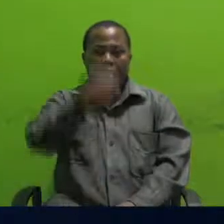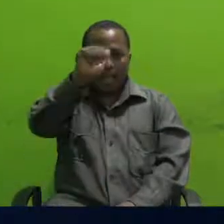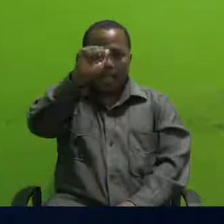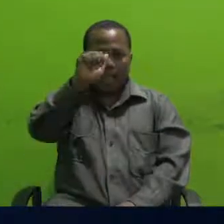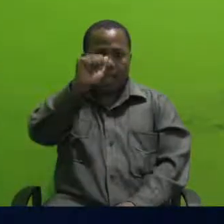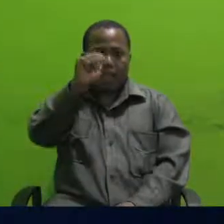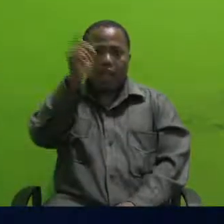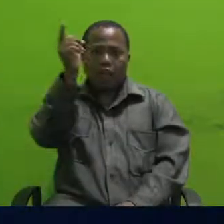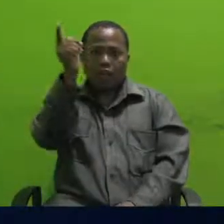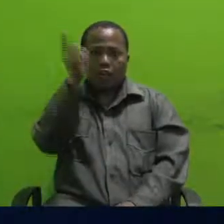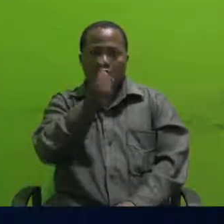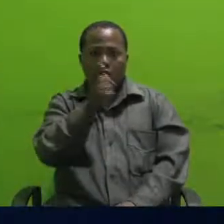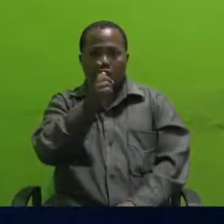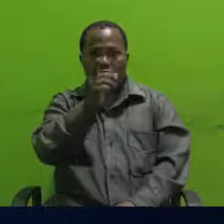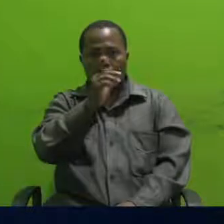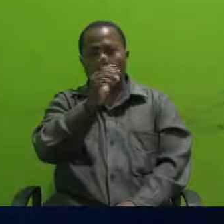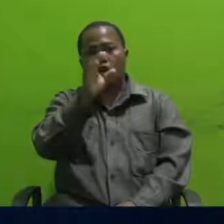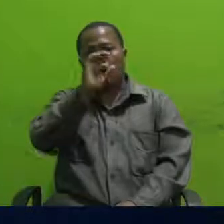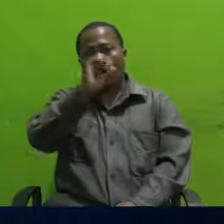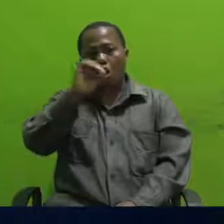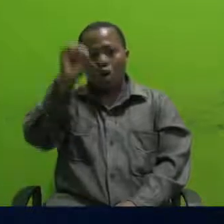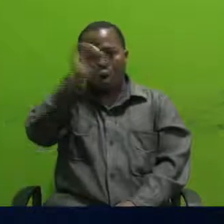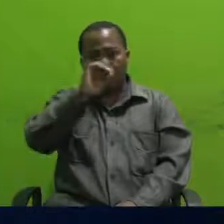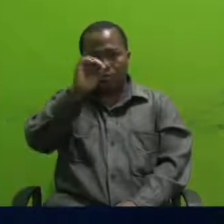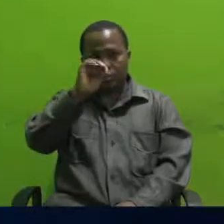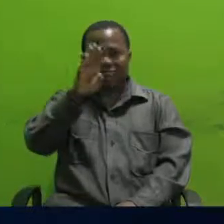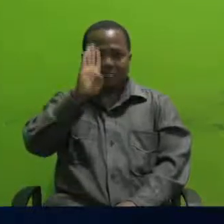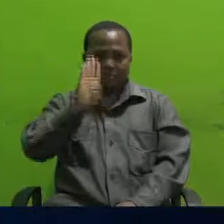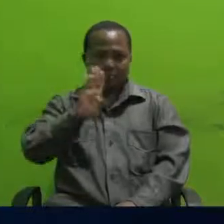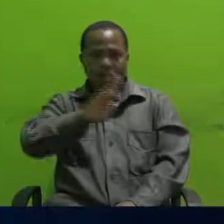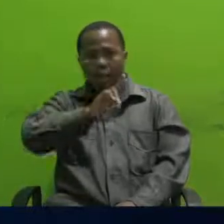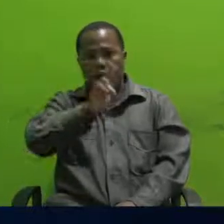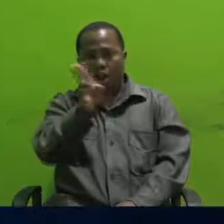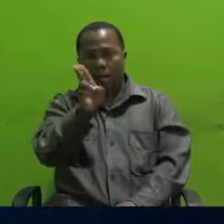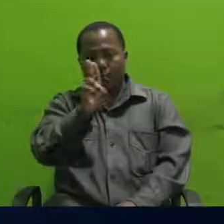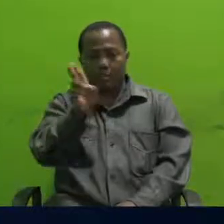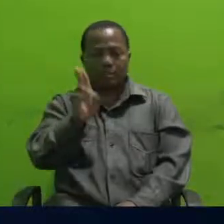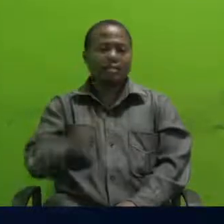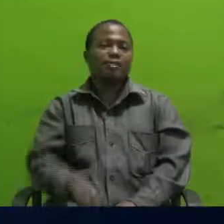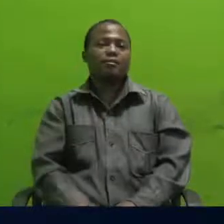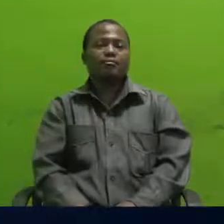A is the opposite and B is the hypotenuse of the